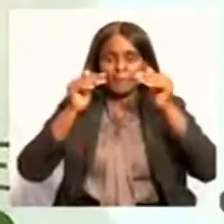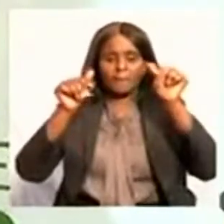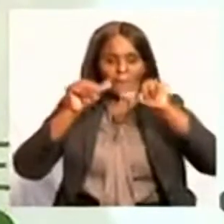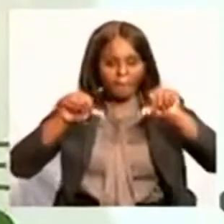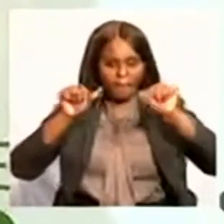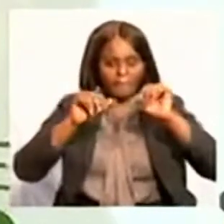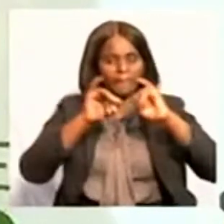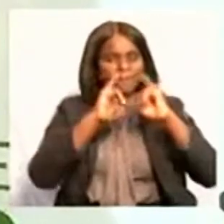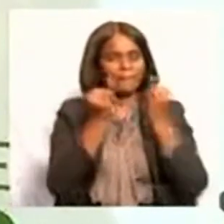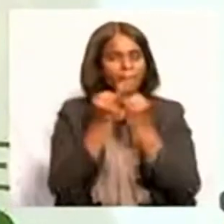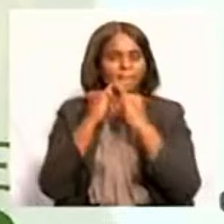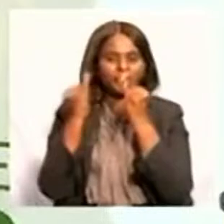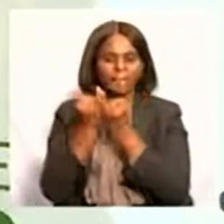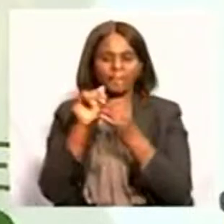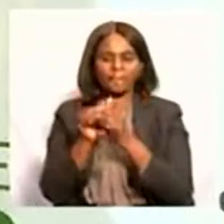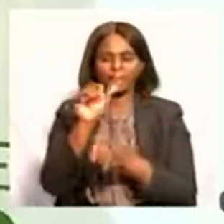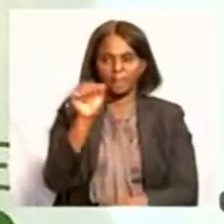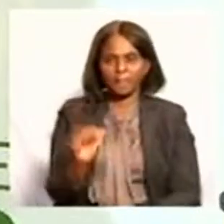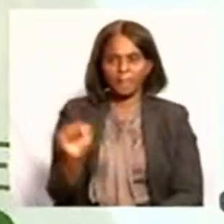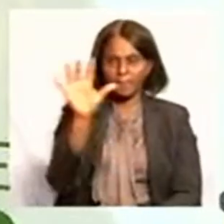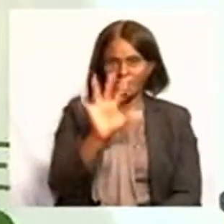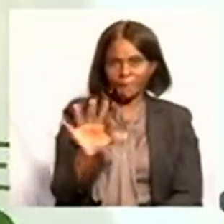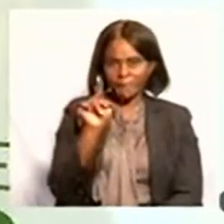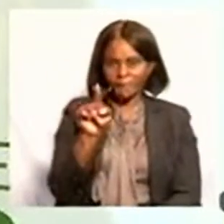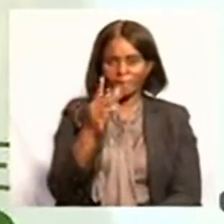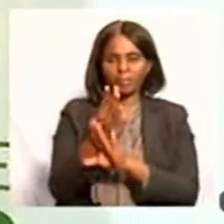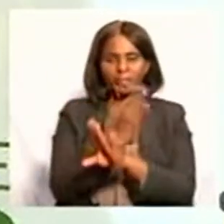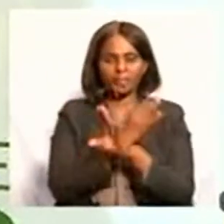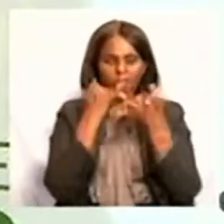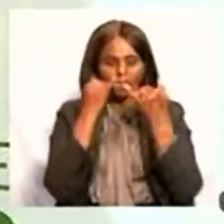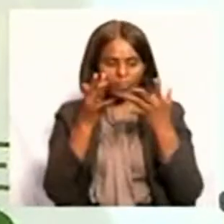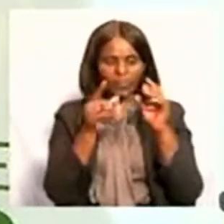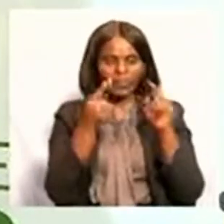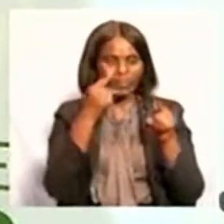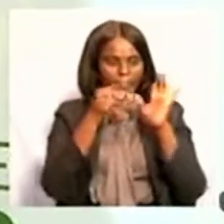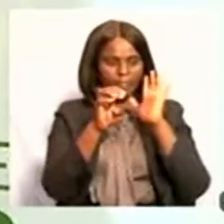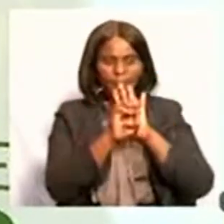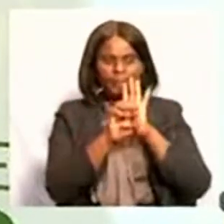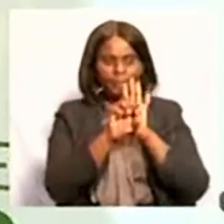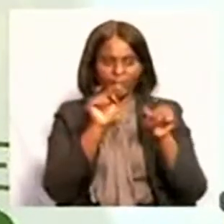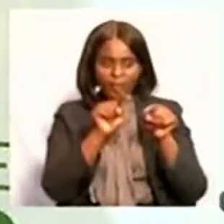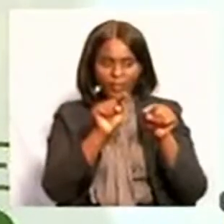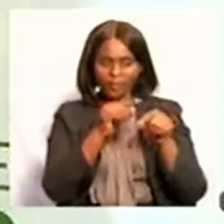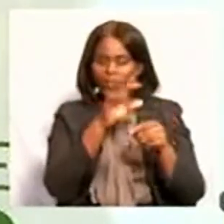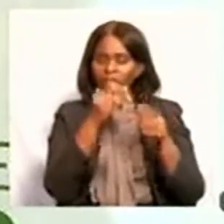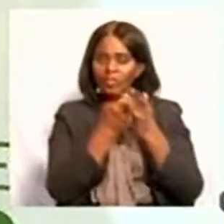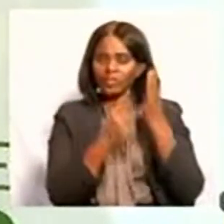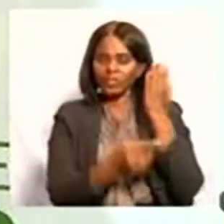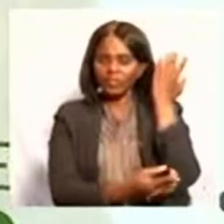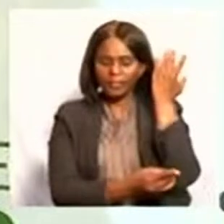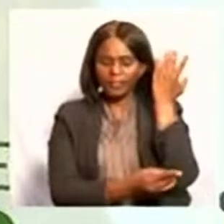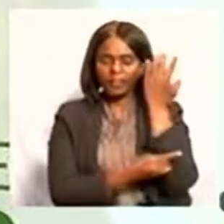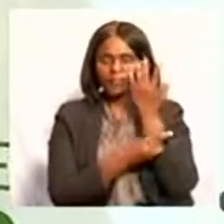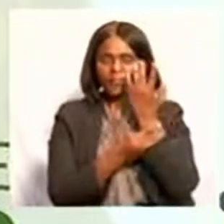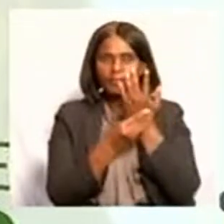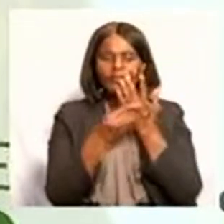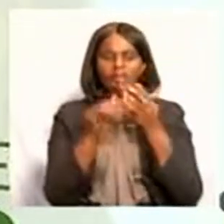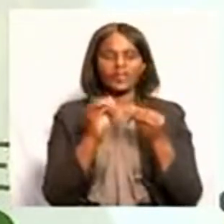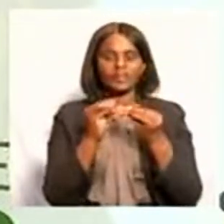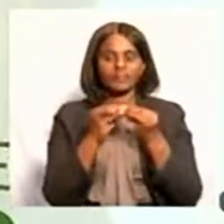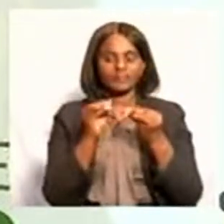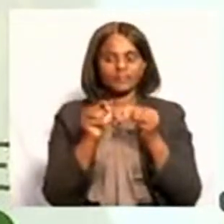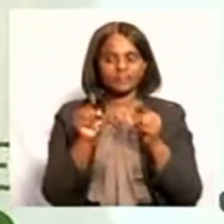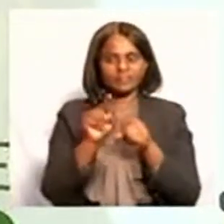Auditor institutions in the region, which you earlier alluded to, for example, that this instrument was developed by